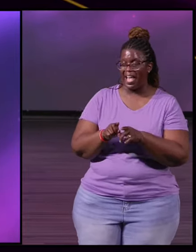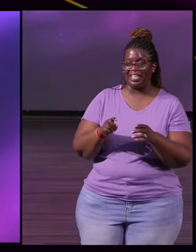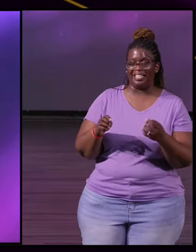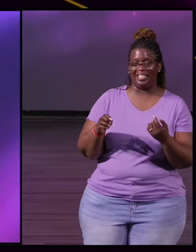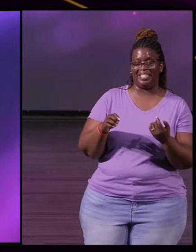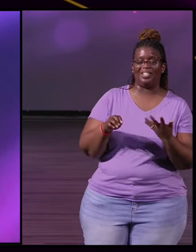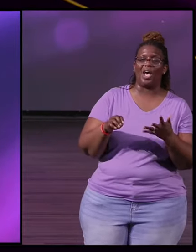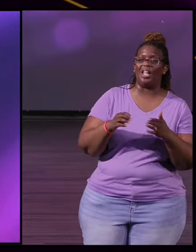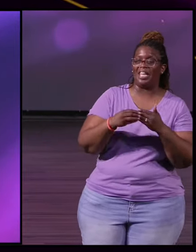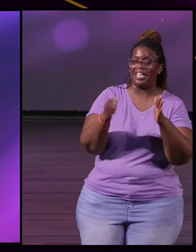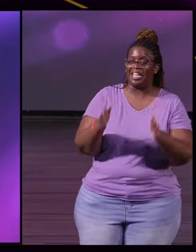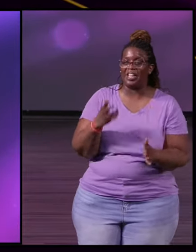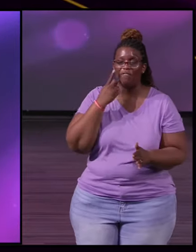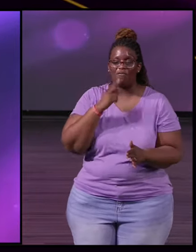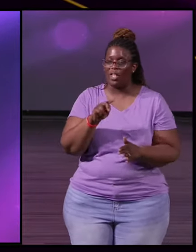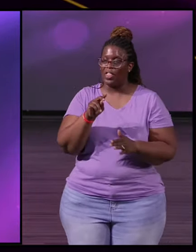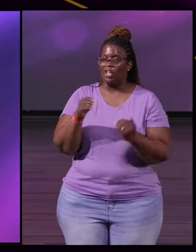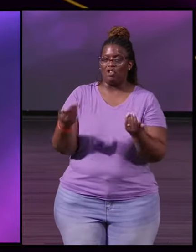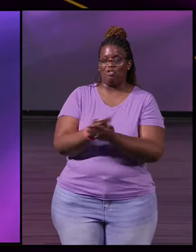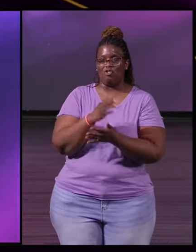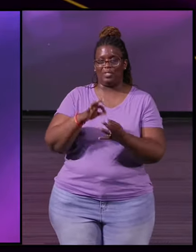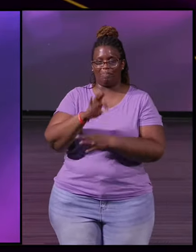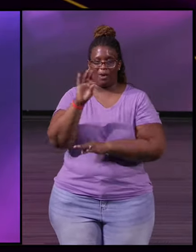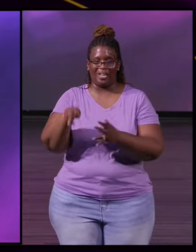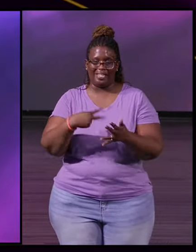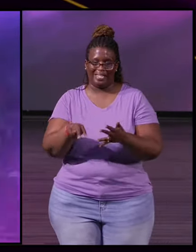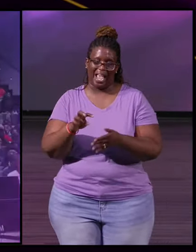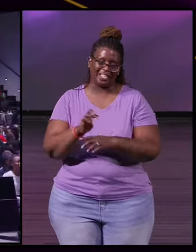New Spirit Children's Dance Ministry.